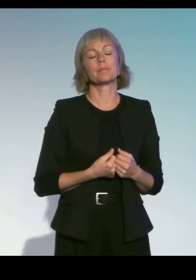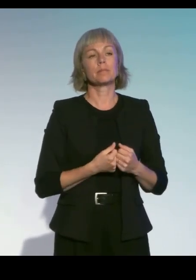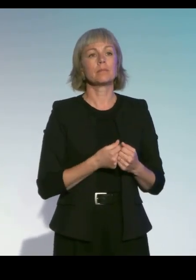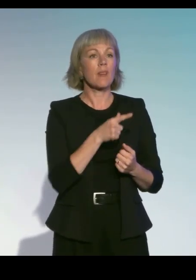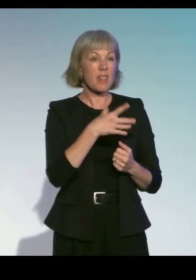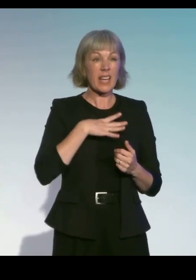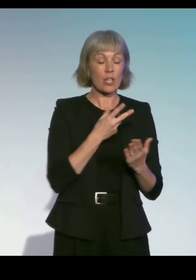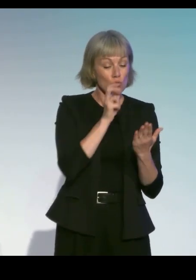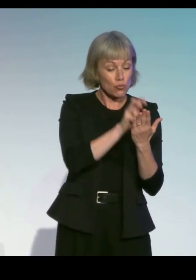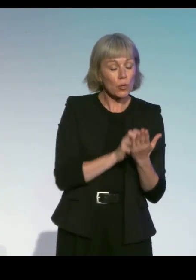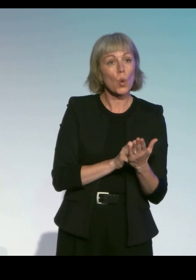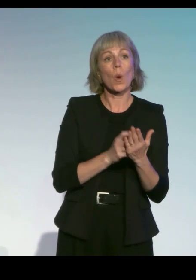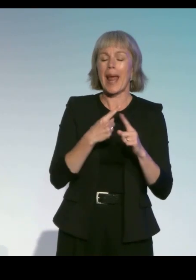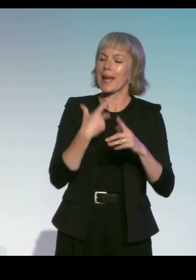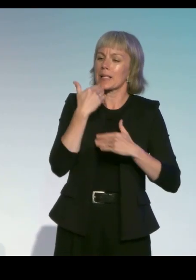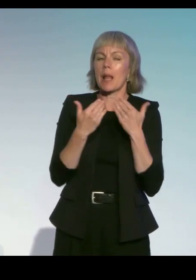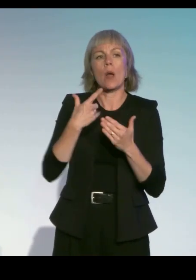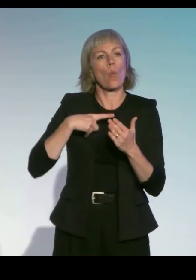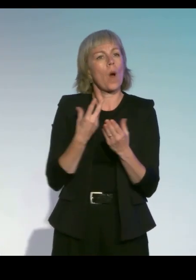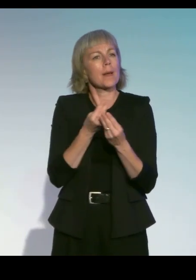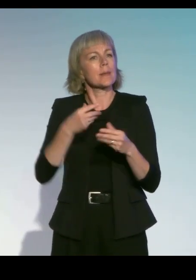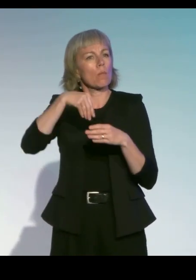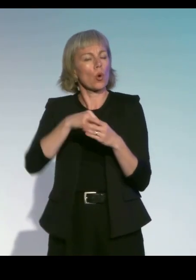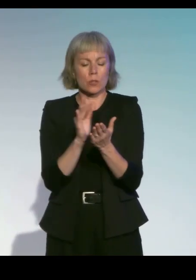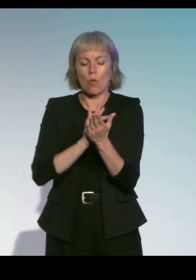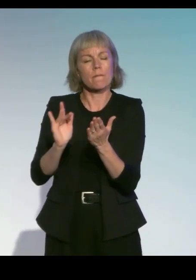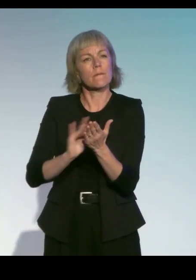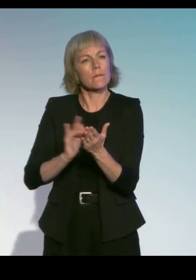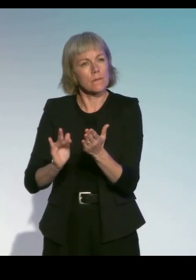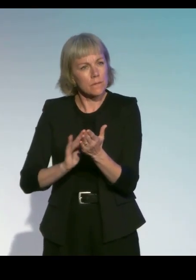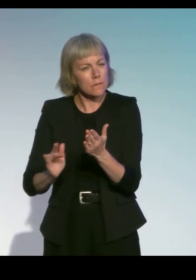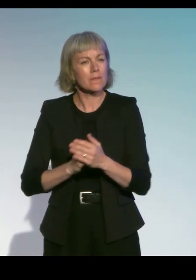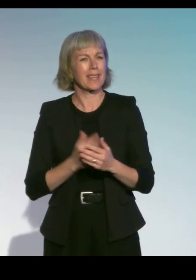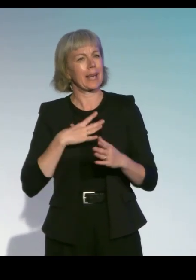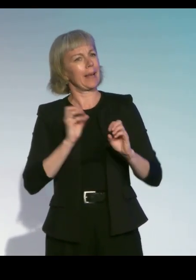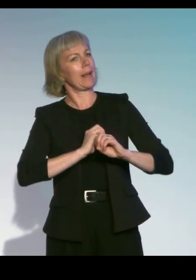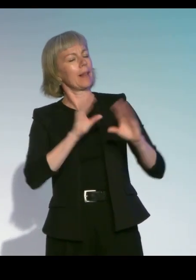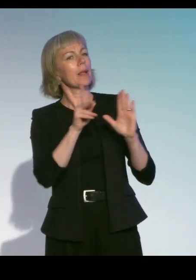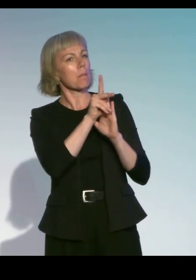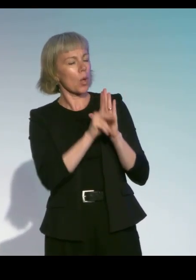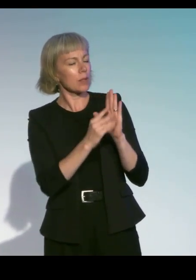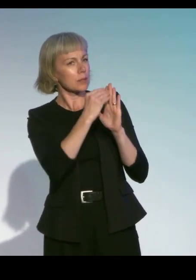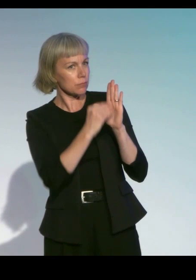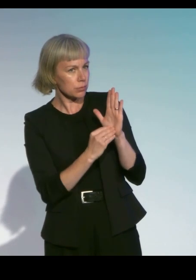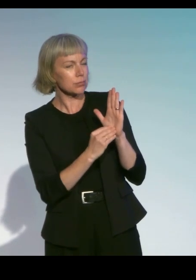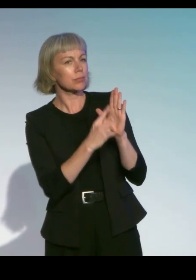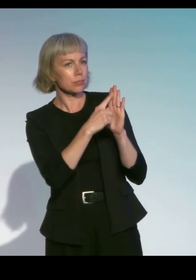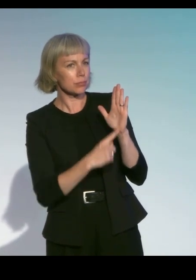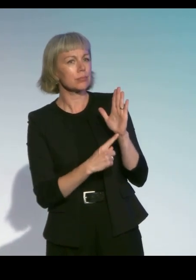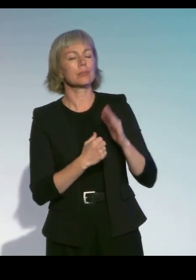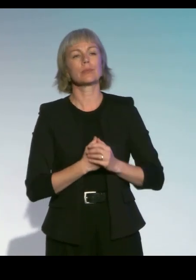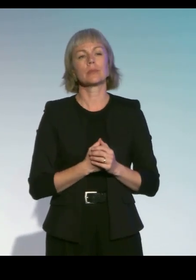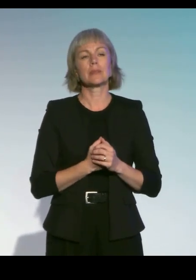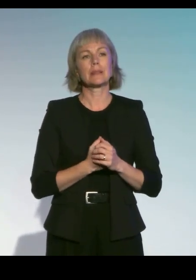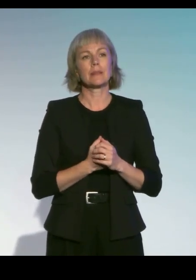record, explain, justify their moderation practices and decisions with clear and transparent policies. They need to make their